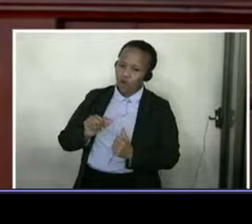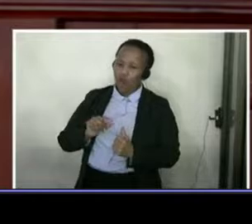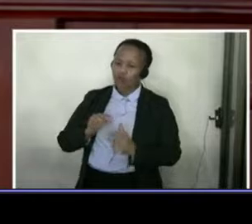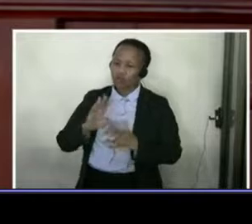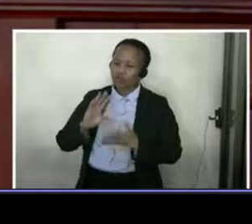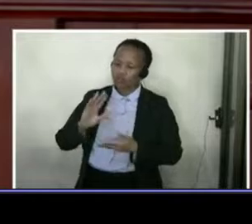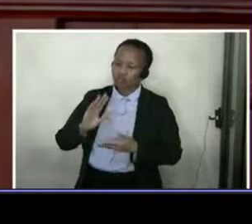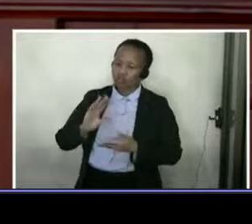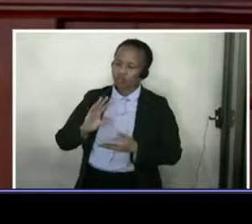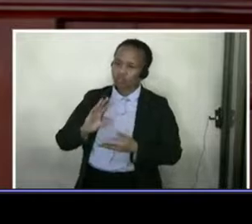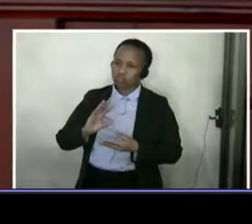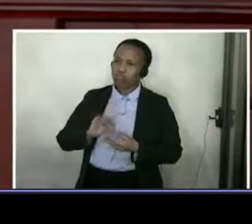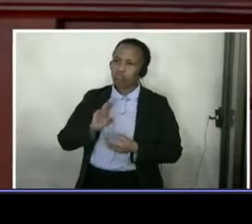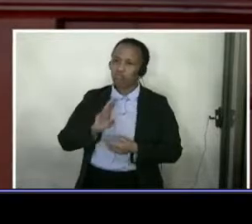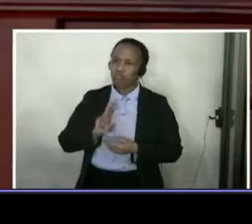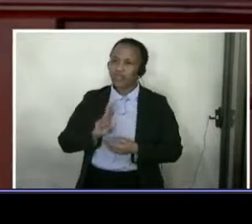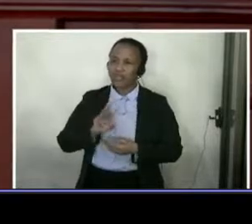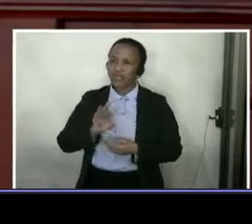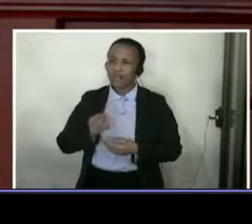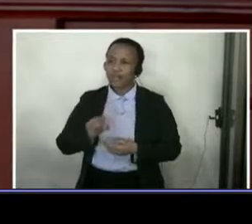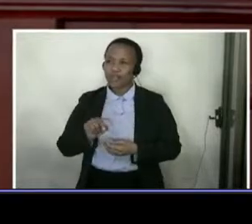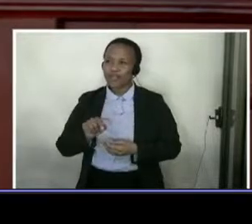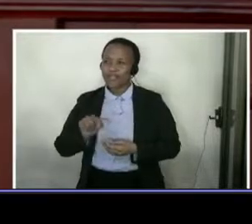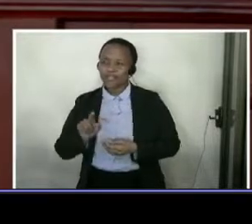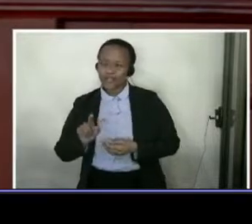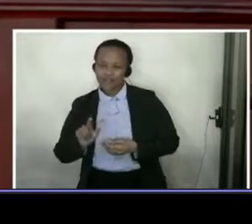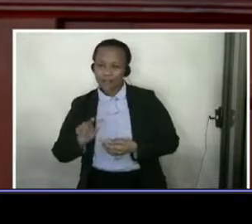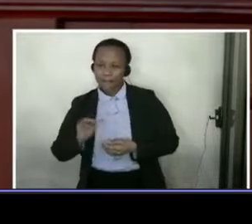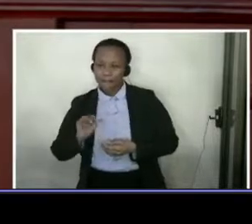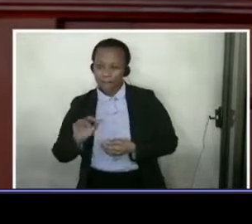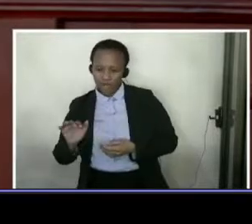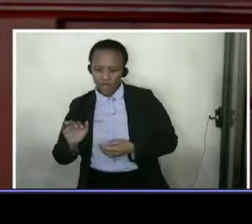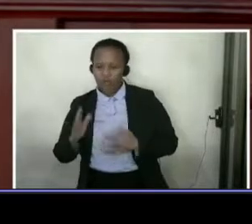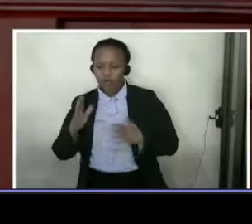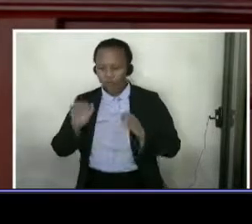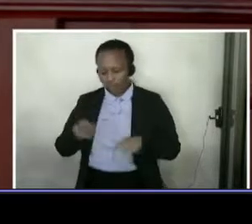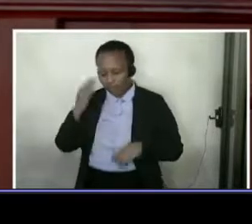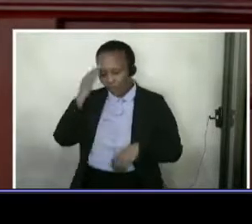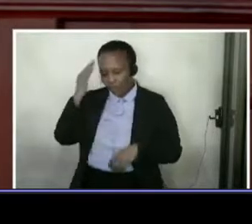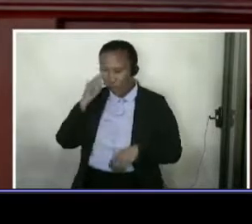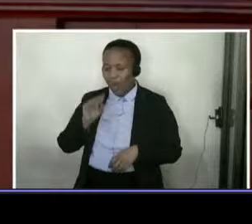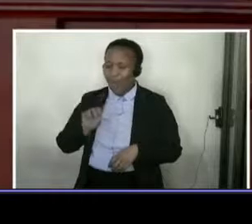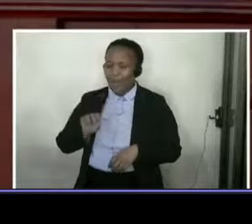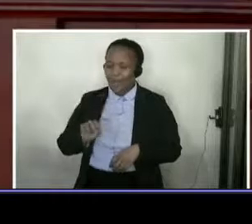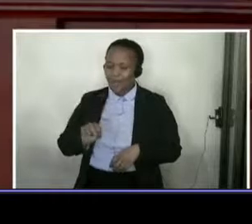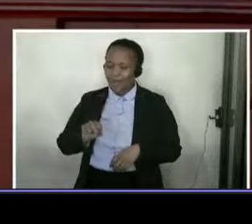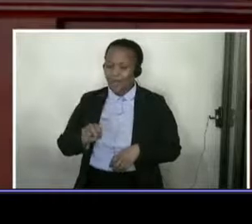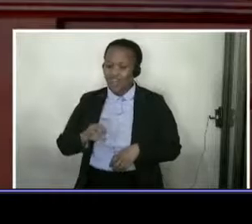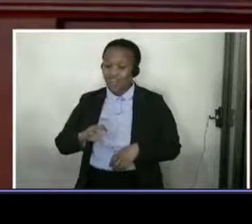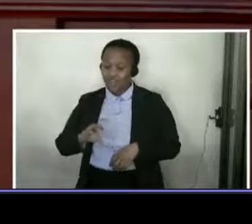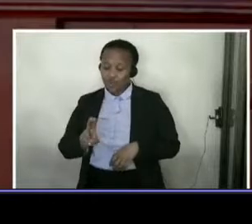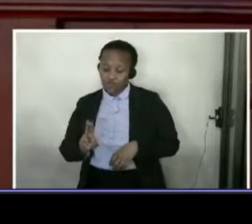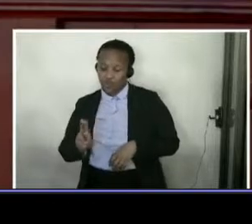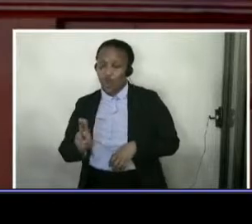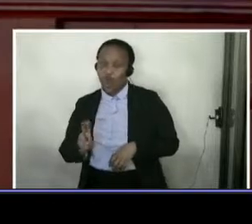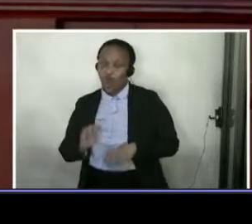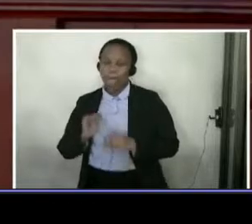22.437 million. And we note the SIU is also in the process of